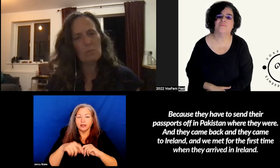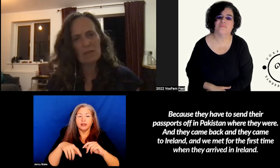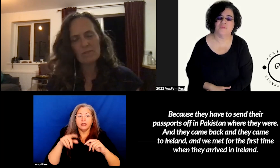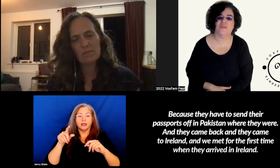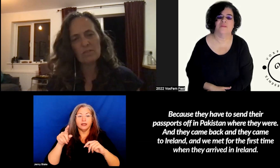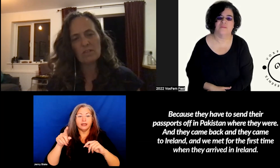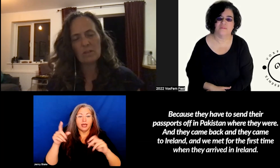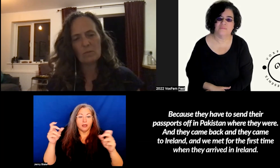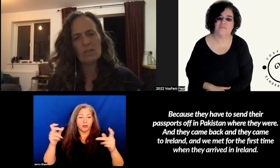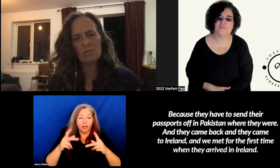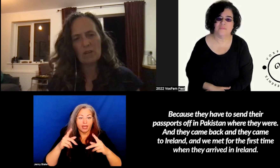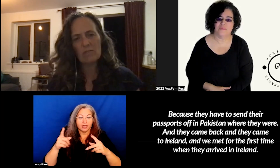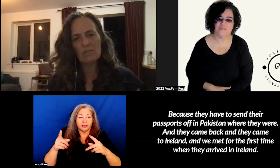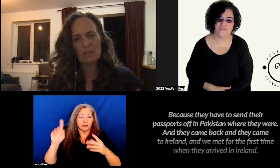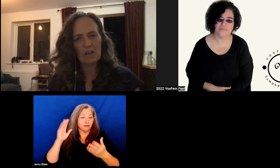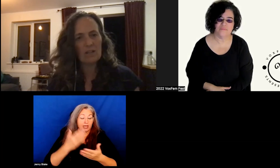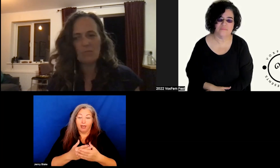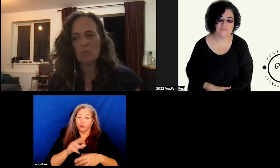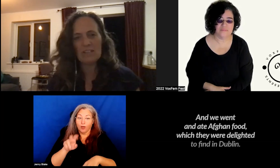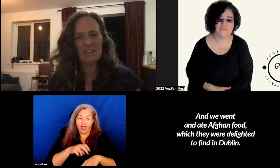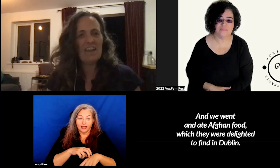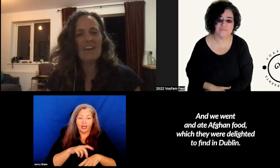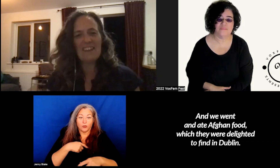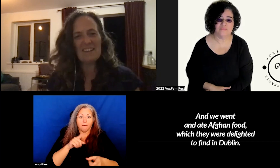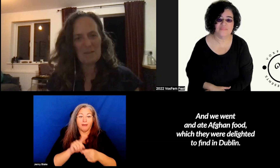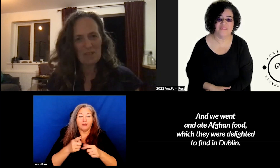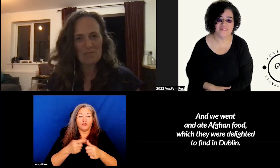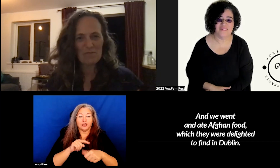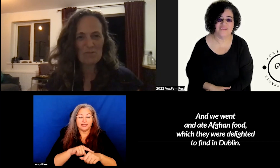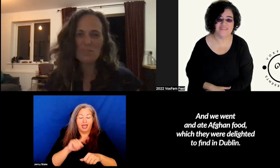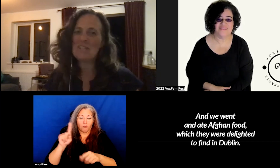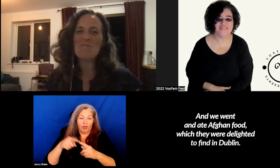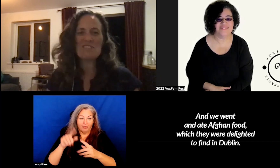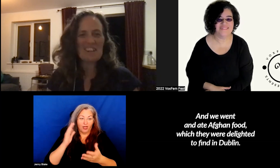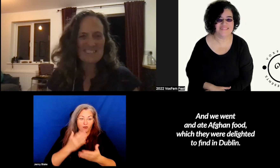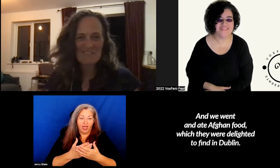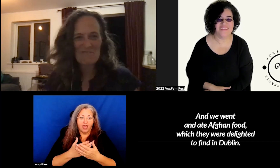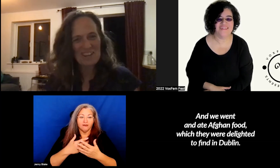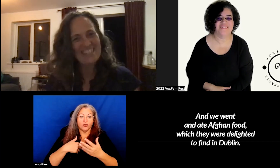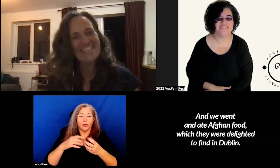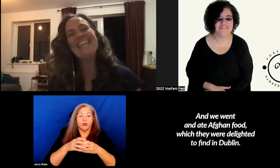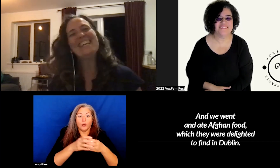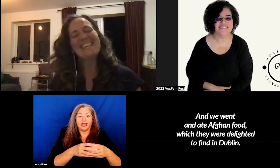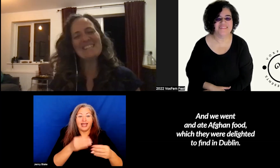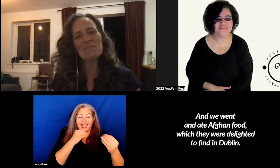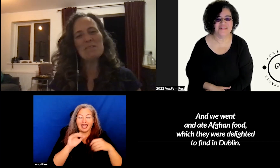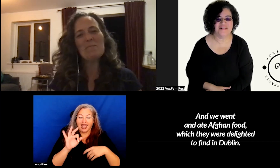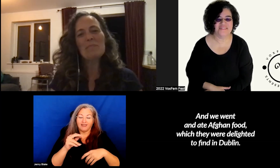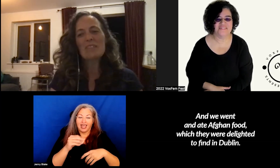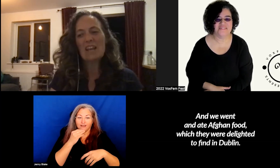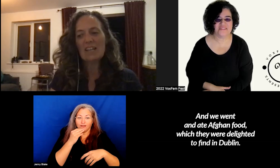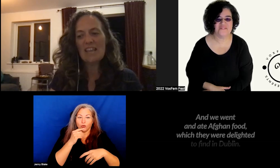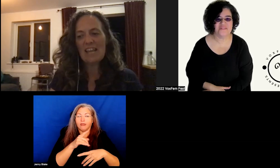Ireland, and we met for the first time when they arrived in Ireland, and we went and ate Afghan food, which they were delighted to find in